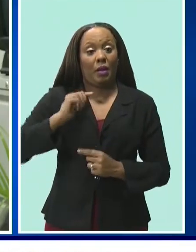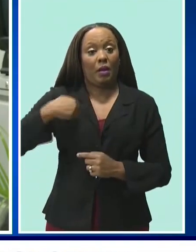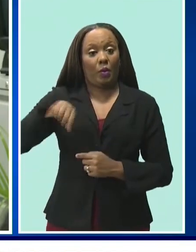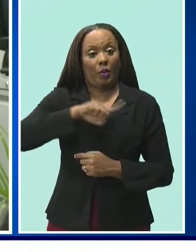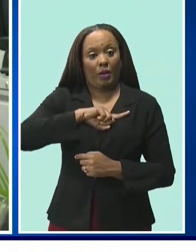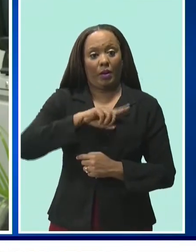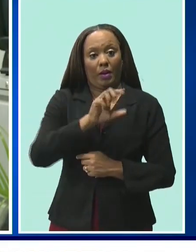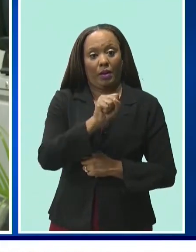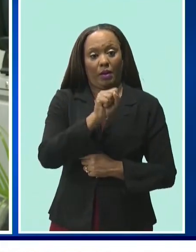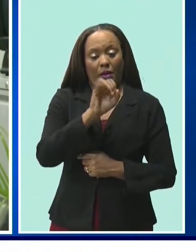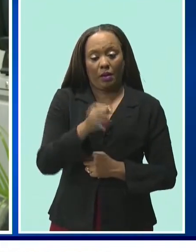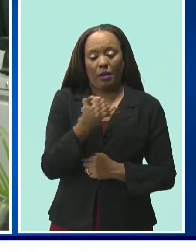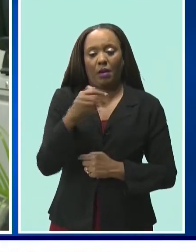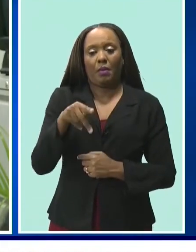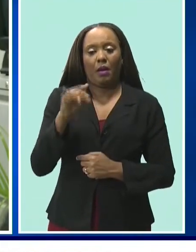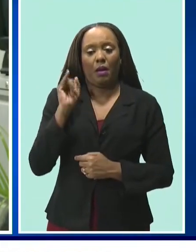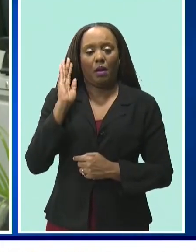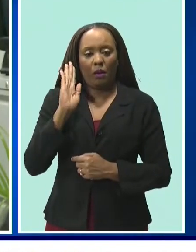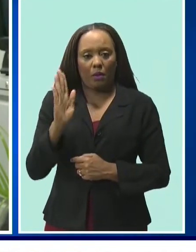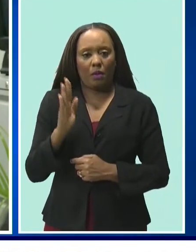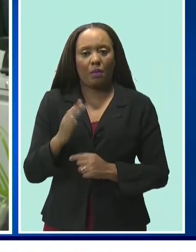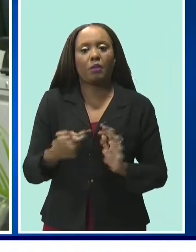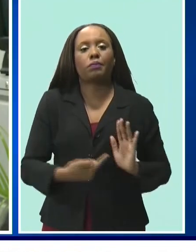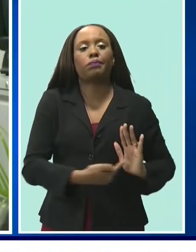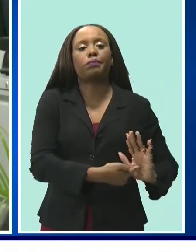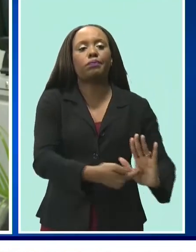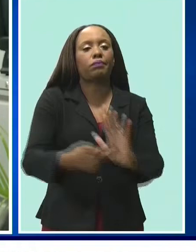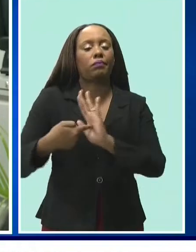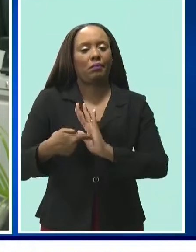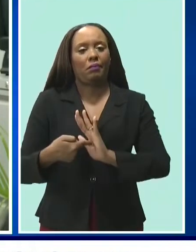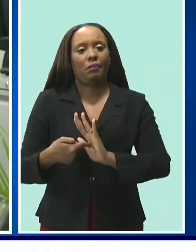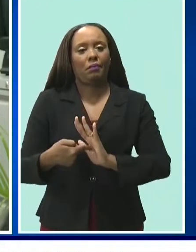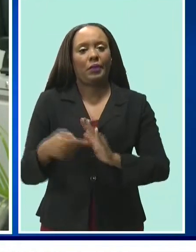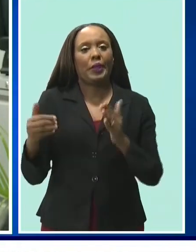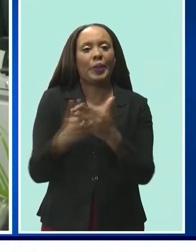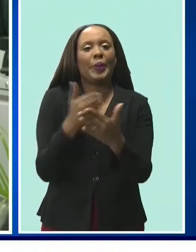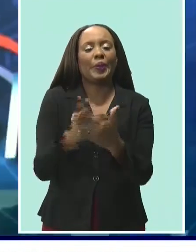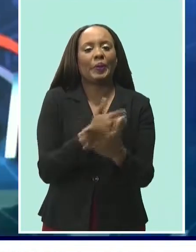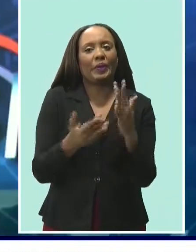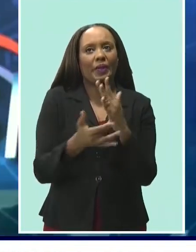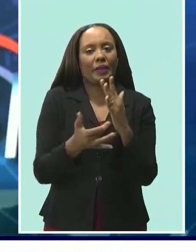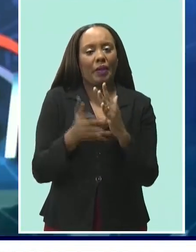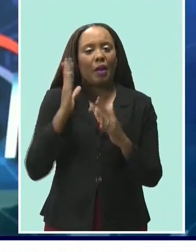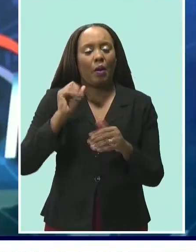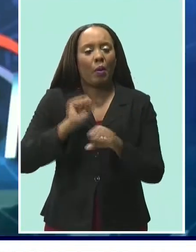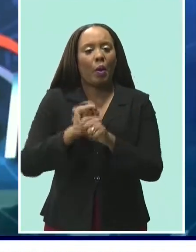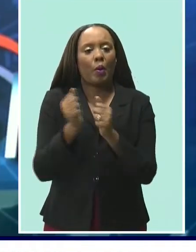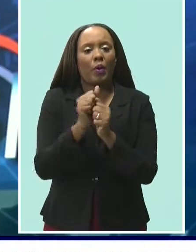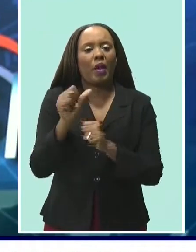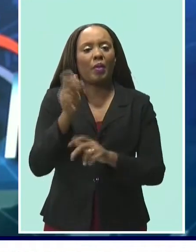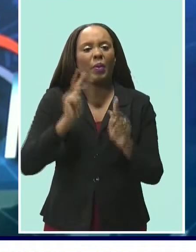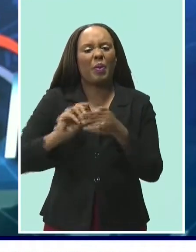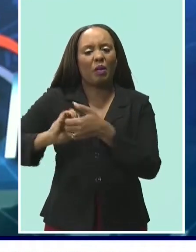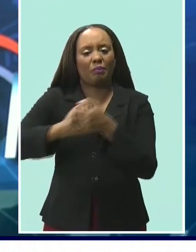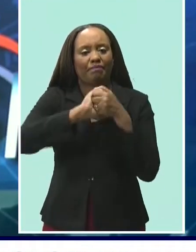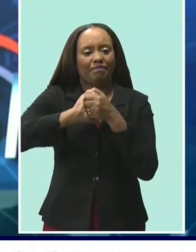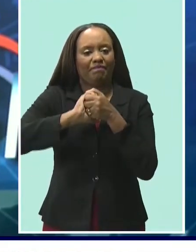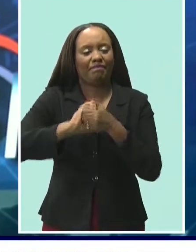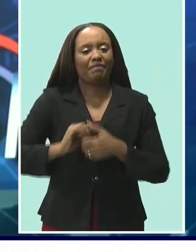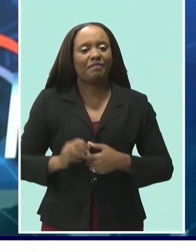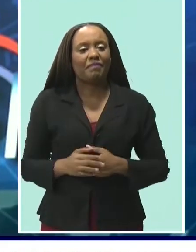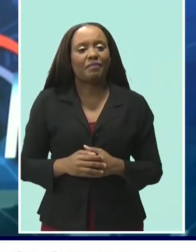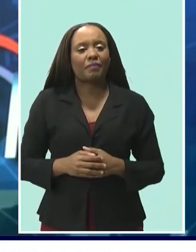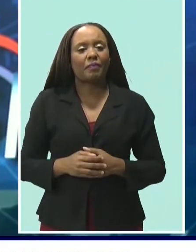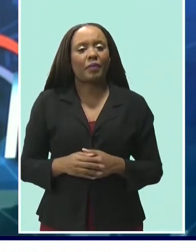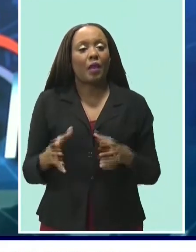SJPI will be rolling out the technologies, and we're working with our partners. A significant number of people applying